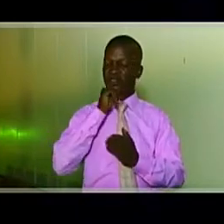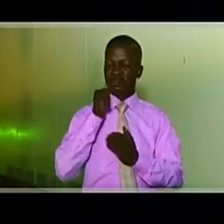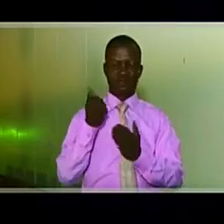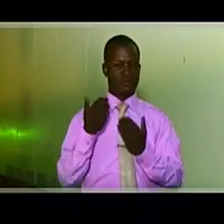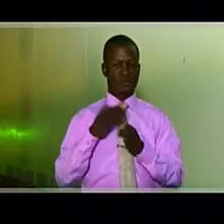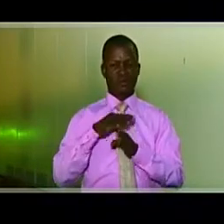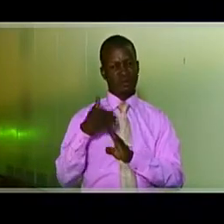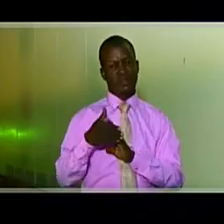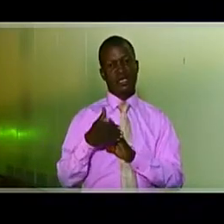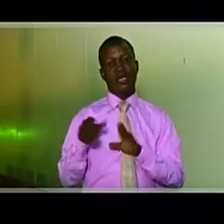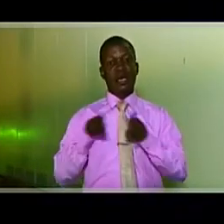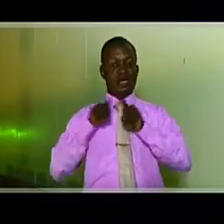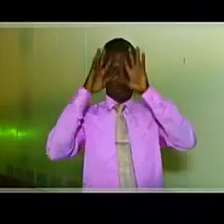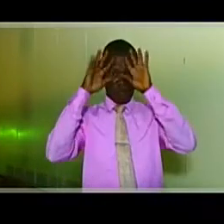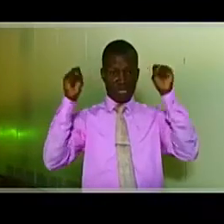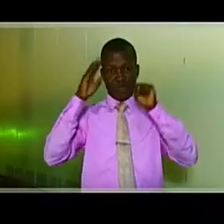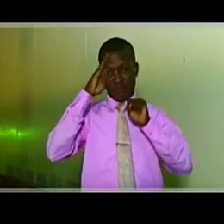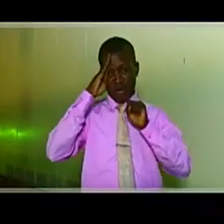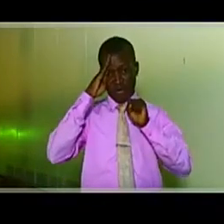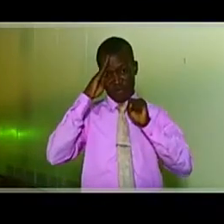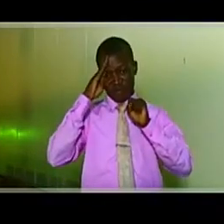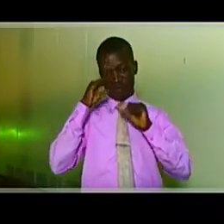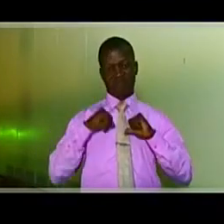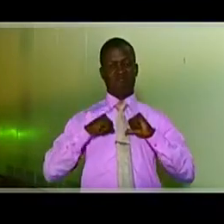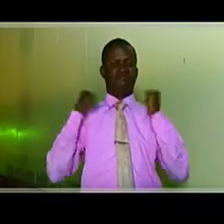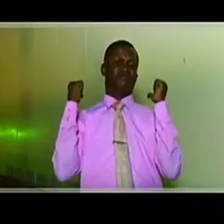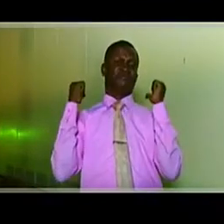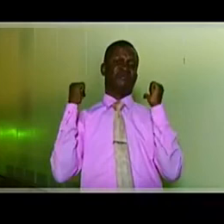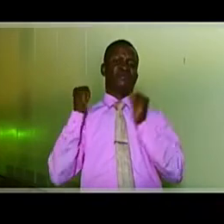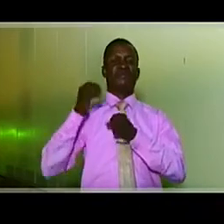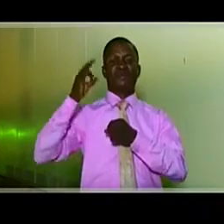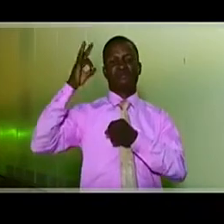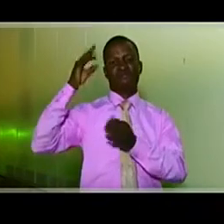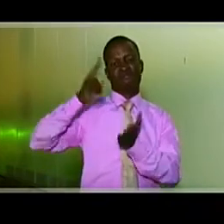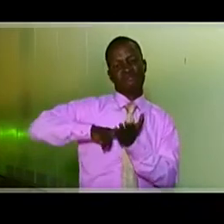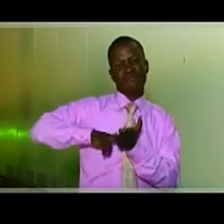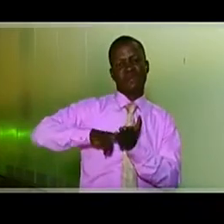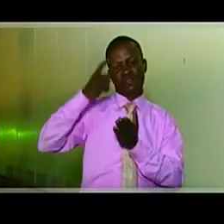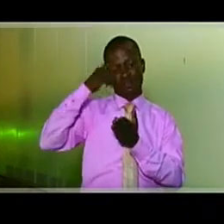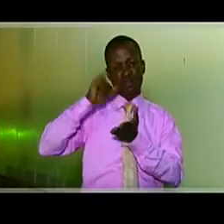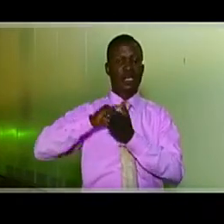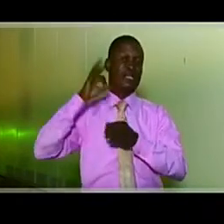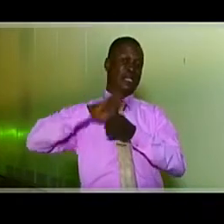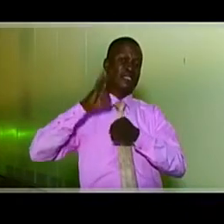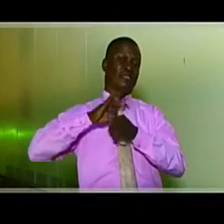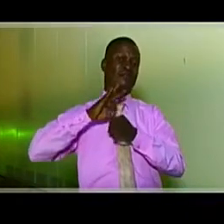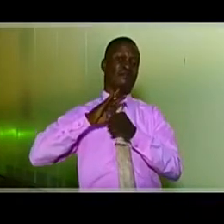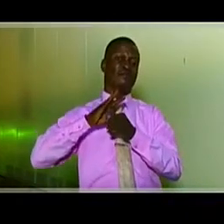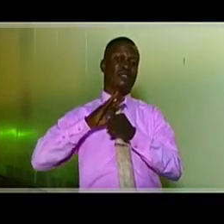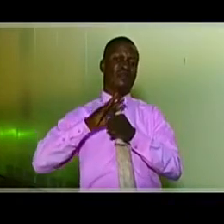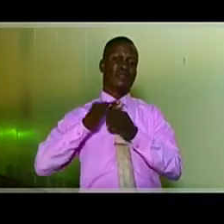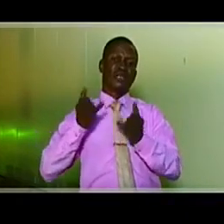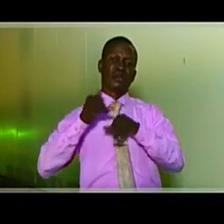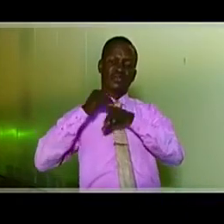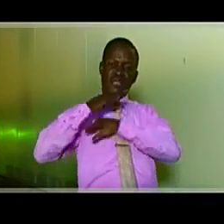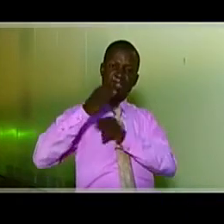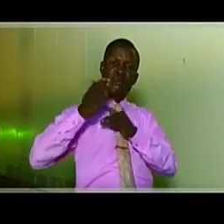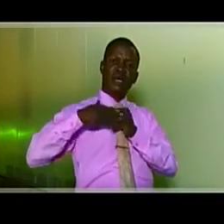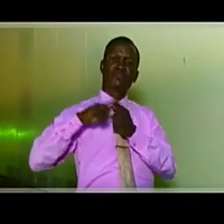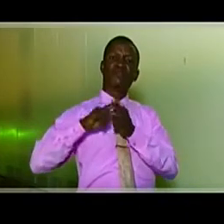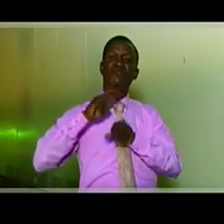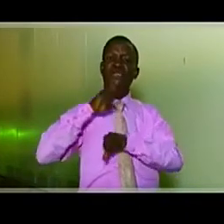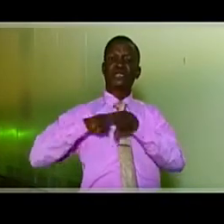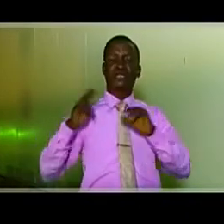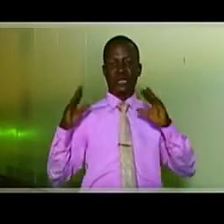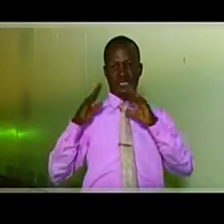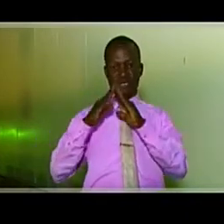Buhari declined assent to the Electoral Bill 2021 and returned it to the National Assembly to remove the contentious clause of